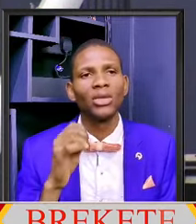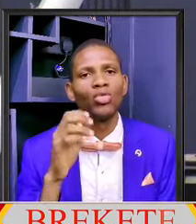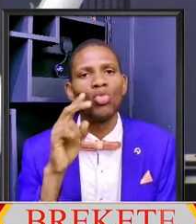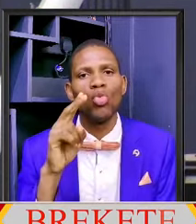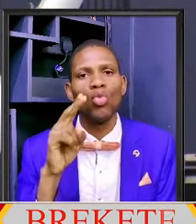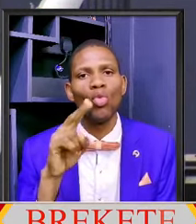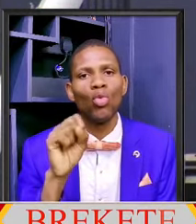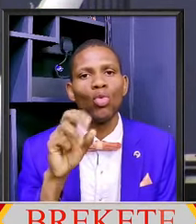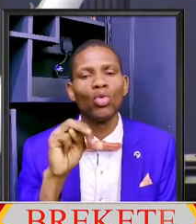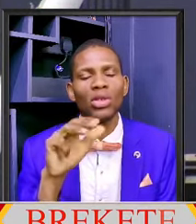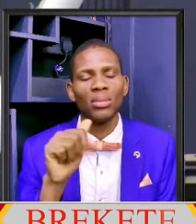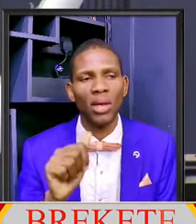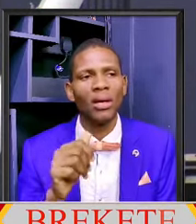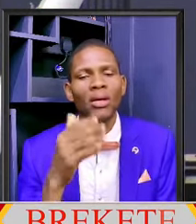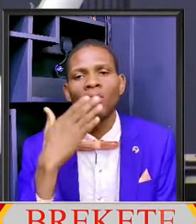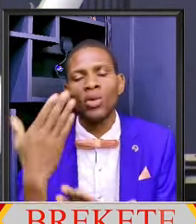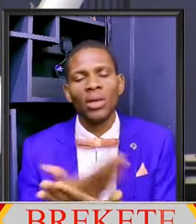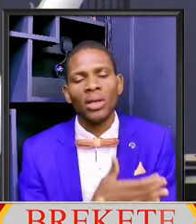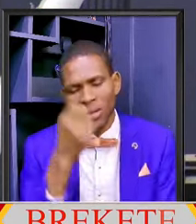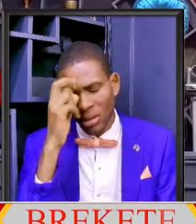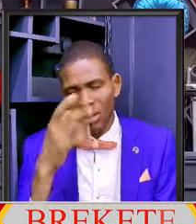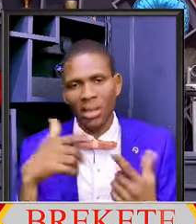good morning, sir. Make we appreciate him.